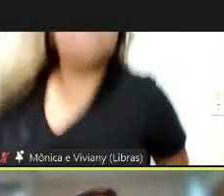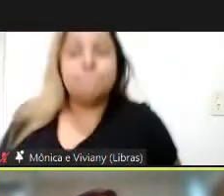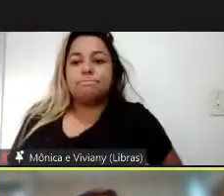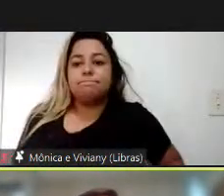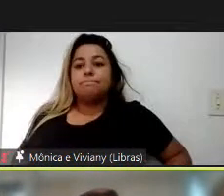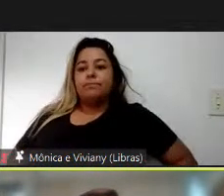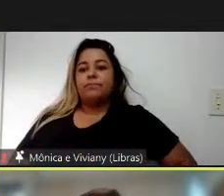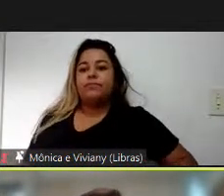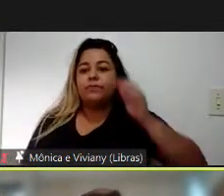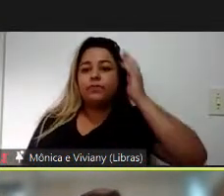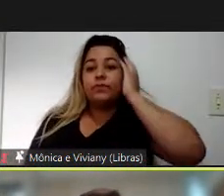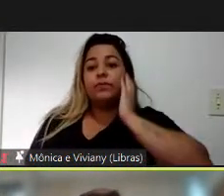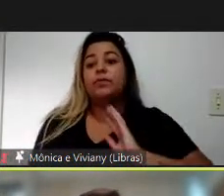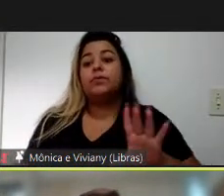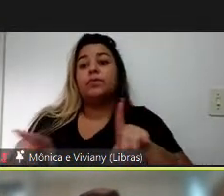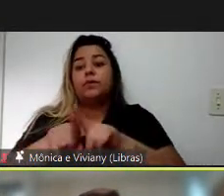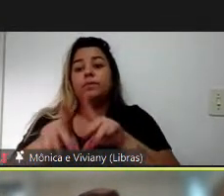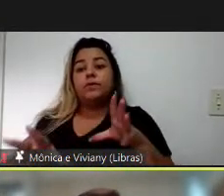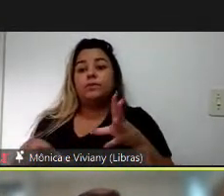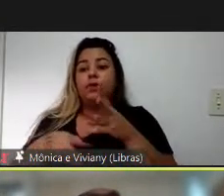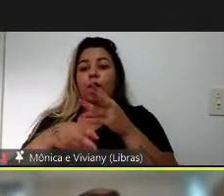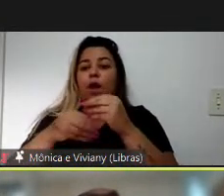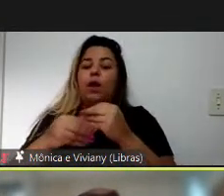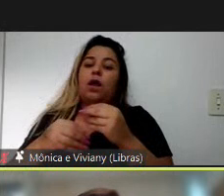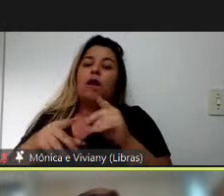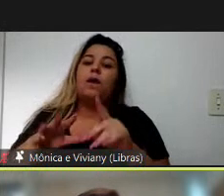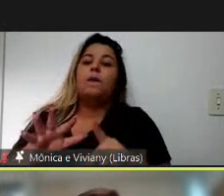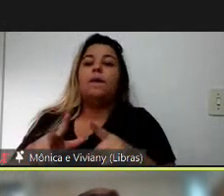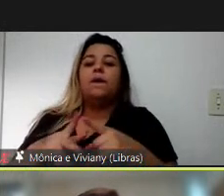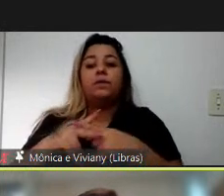of their territory.